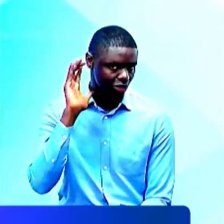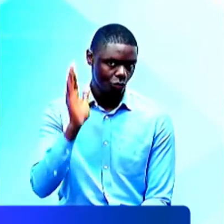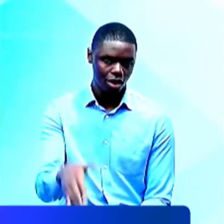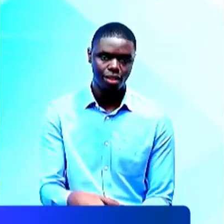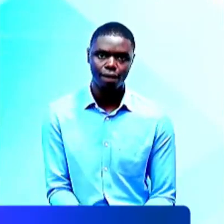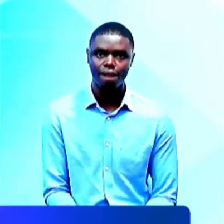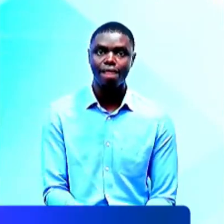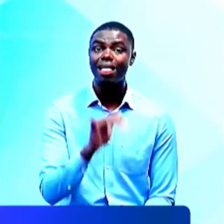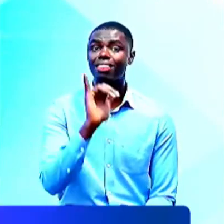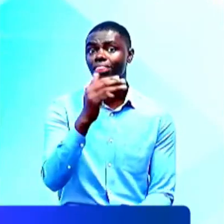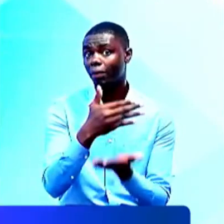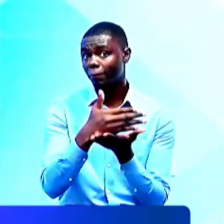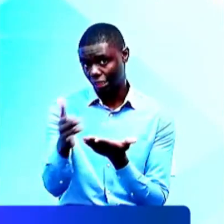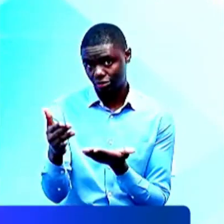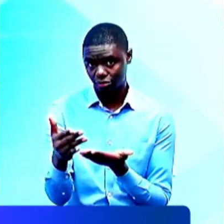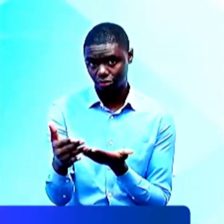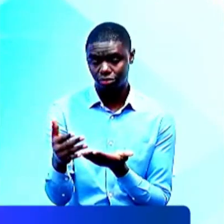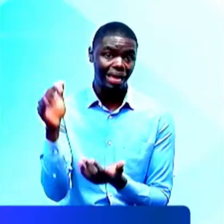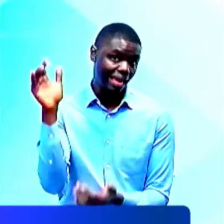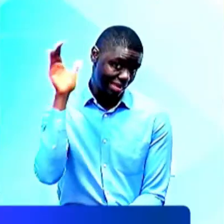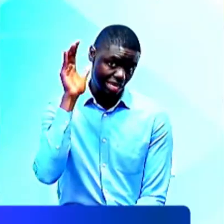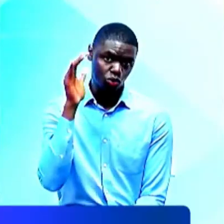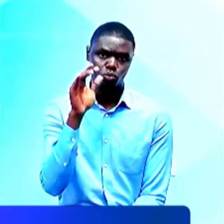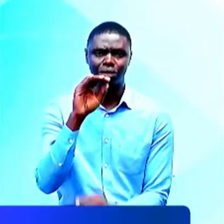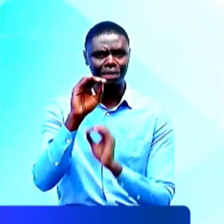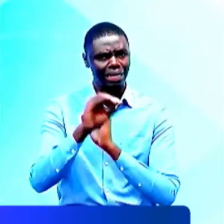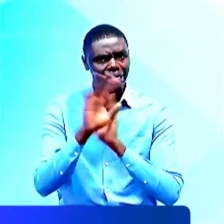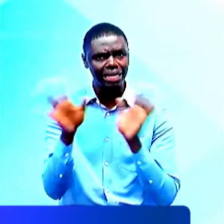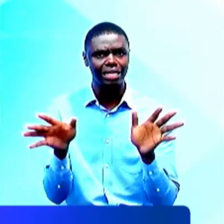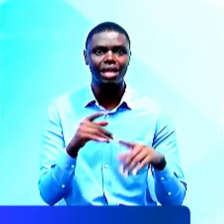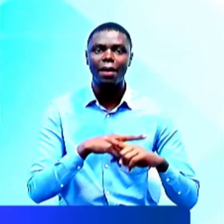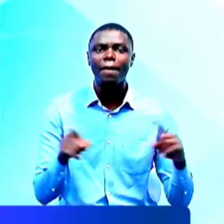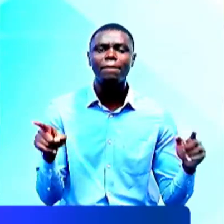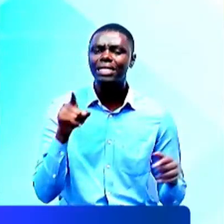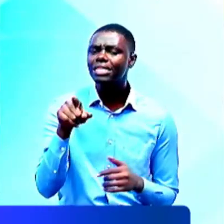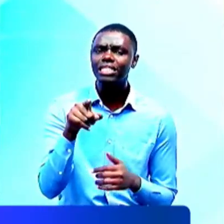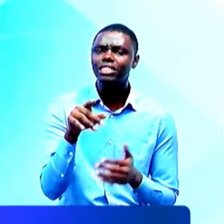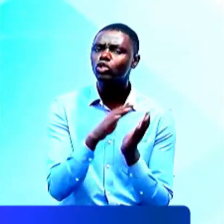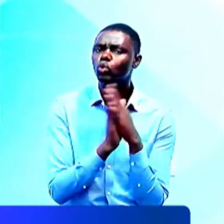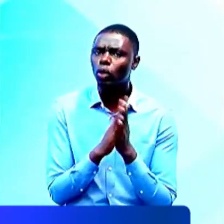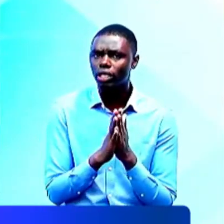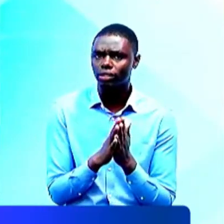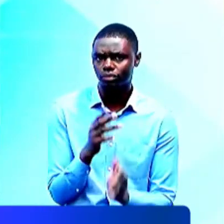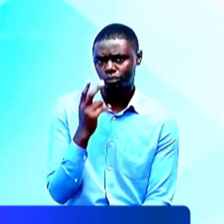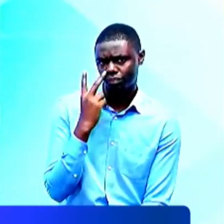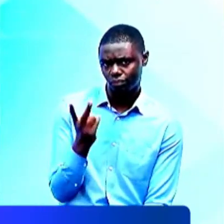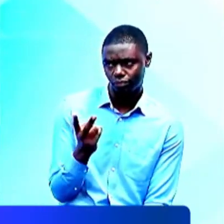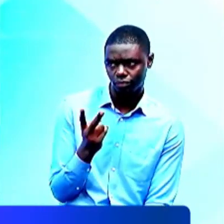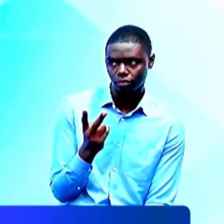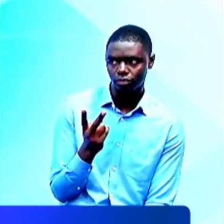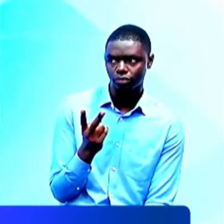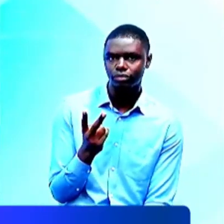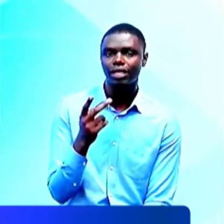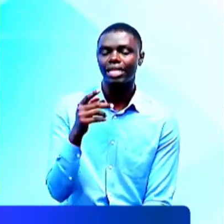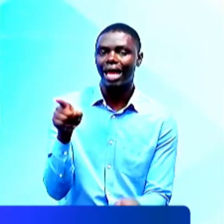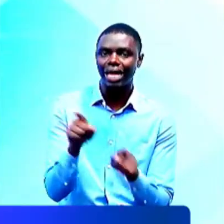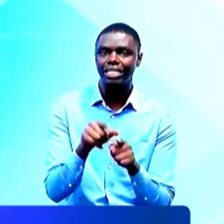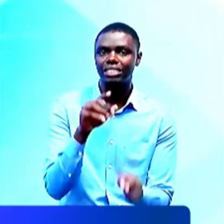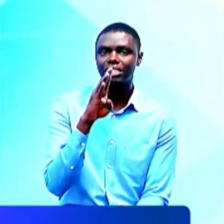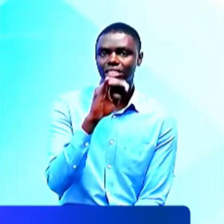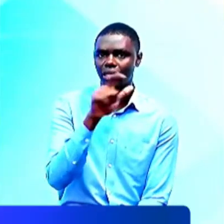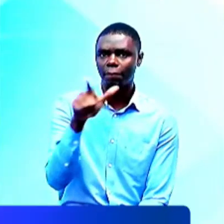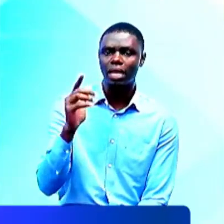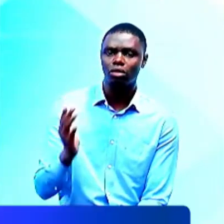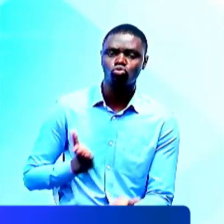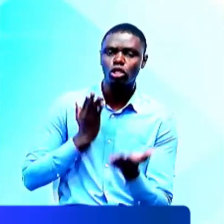That part I hear you. Yeah. But based off of this story, and as the bill as it was